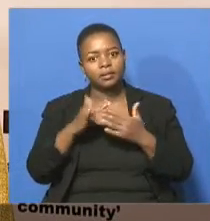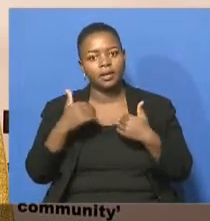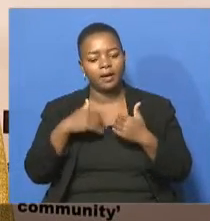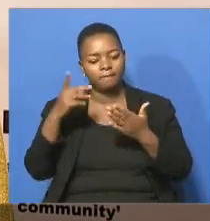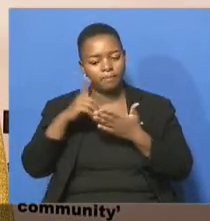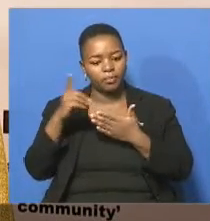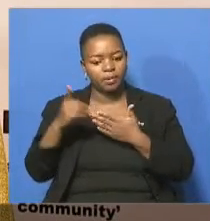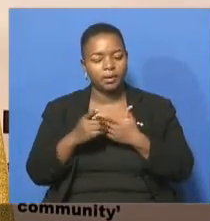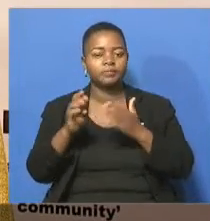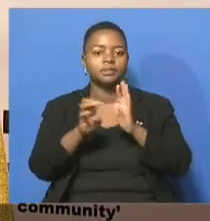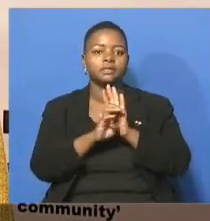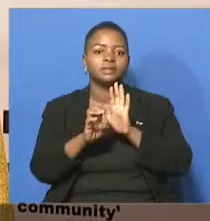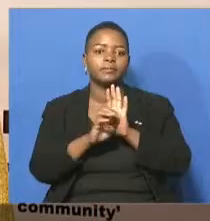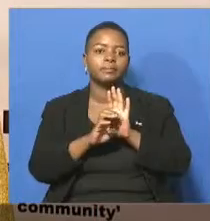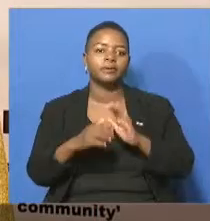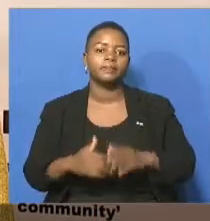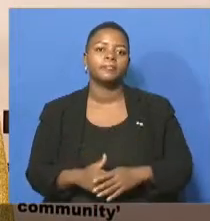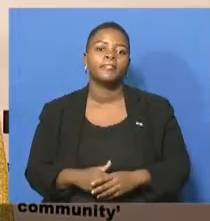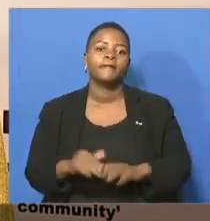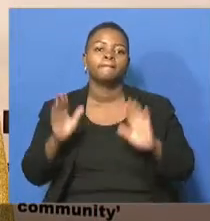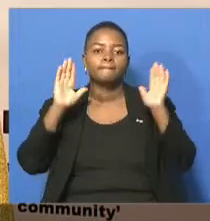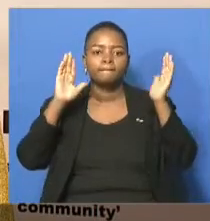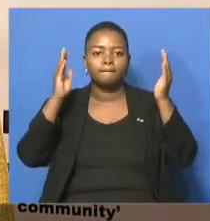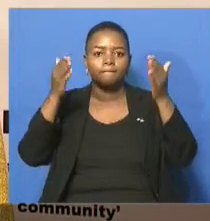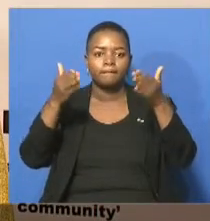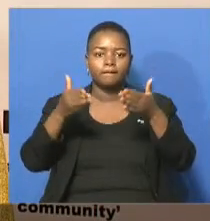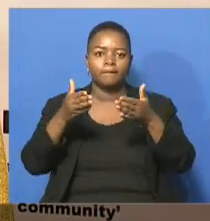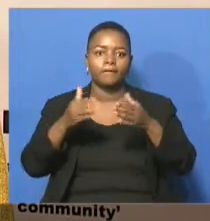program, for instance, programs they are targeting